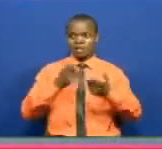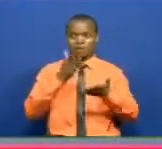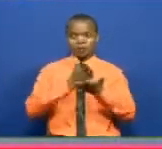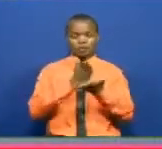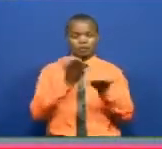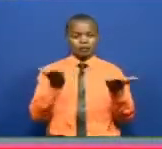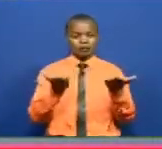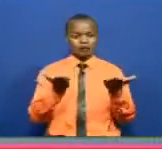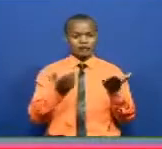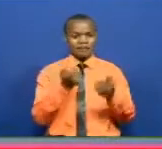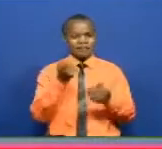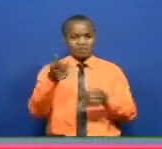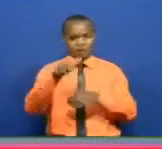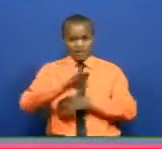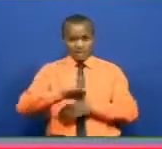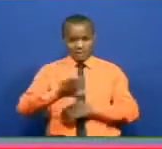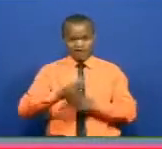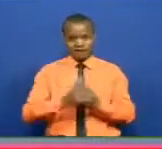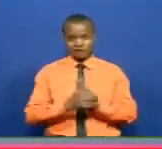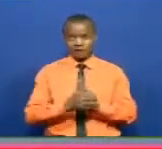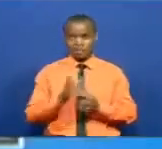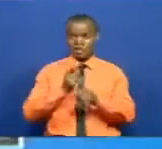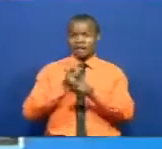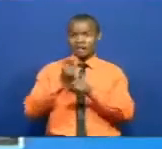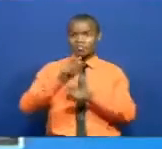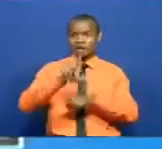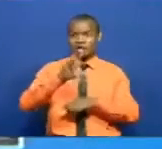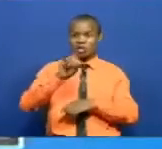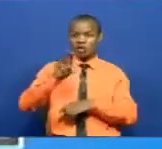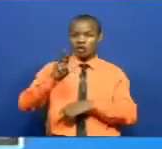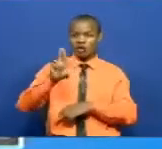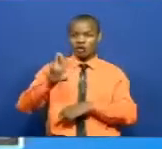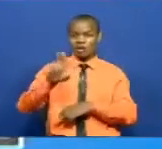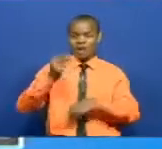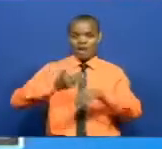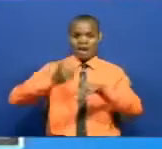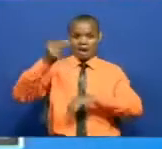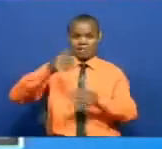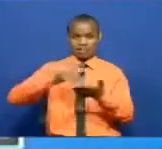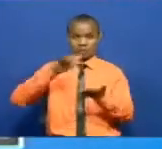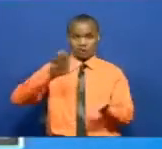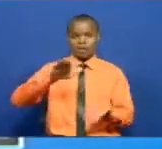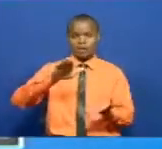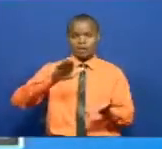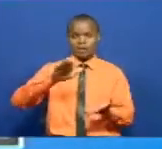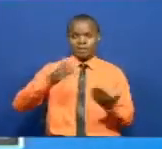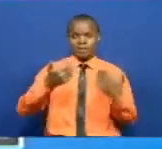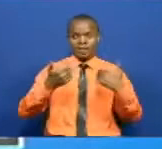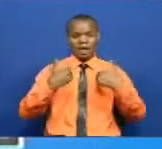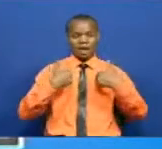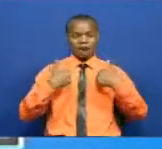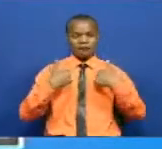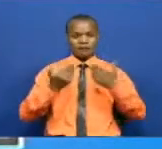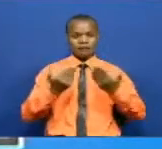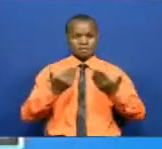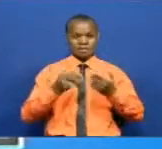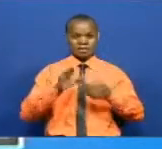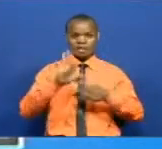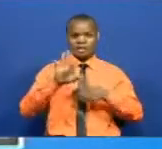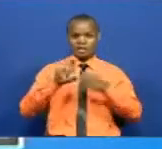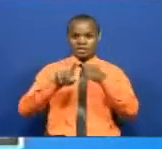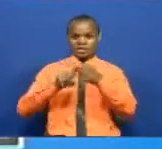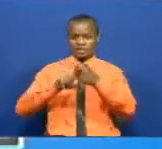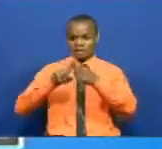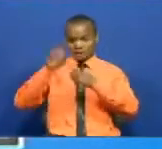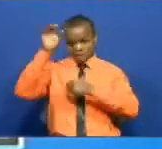over a few places. Temperatures in Lodwar are still up, the highest across the country. We're expecting highs of 36